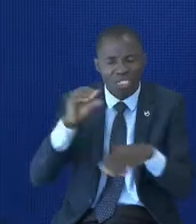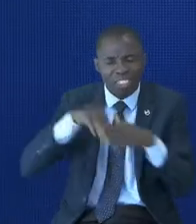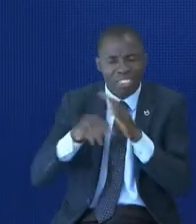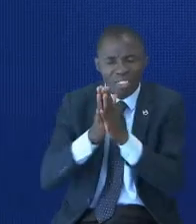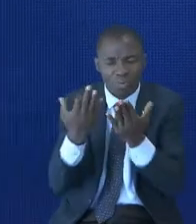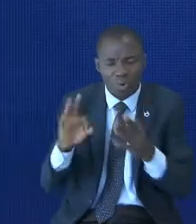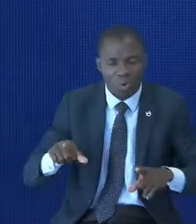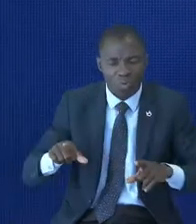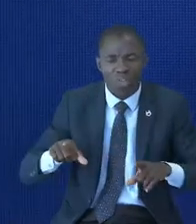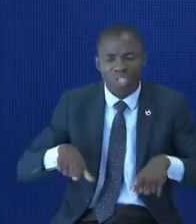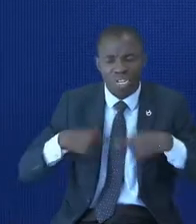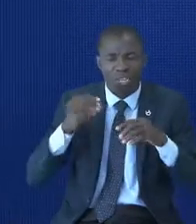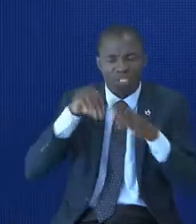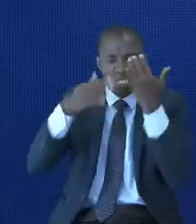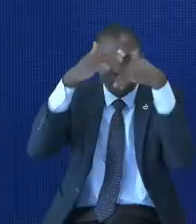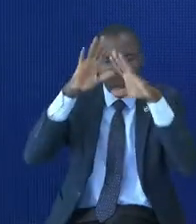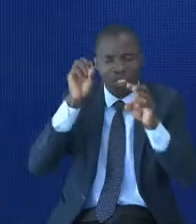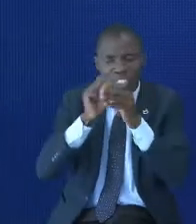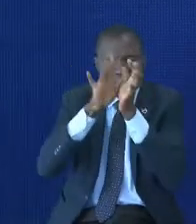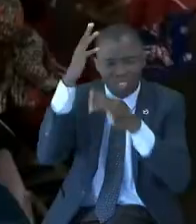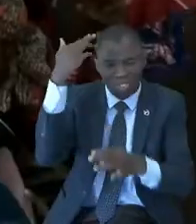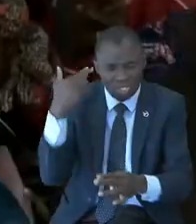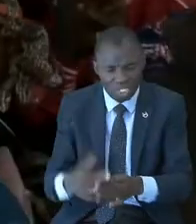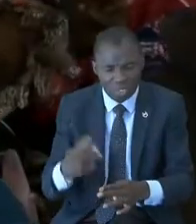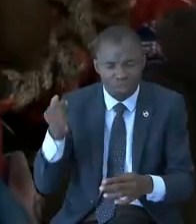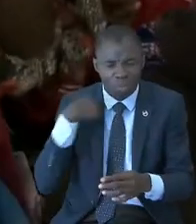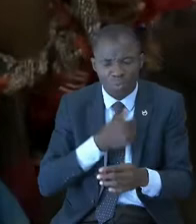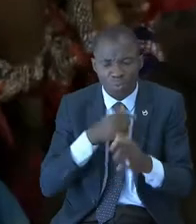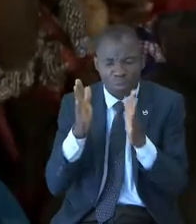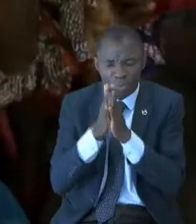In Jesus' name we pray.